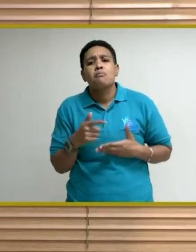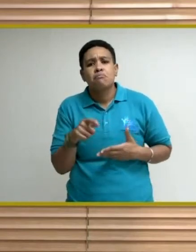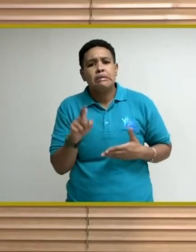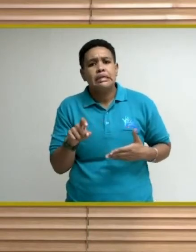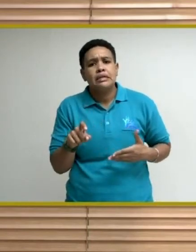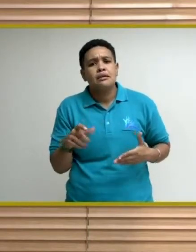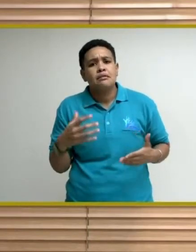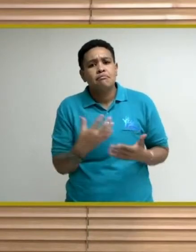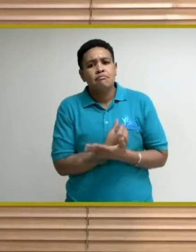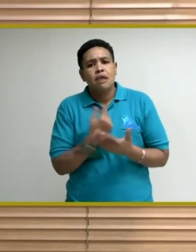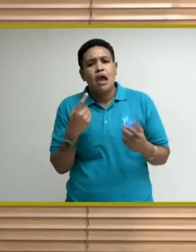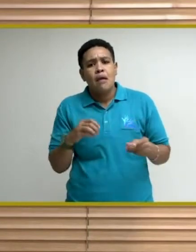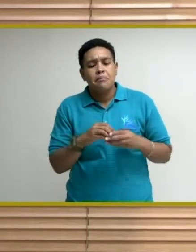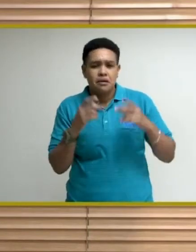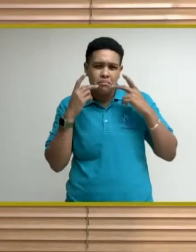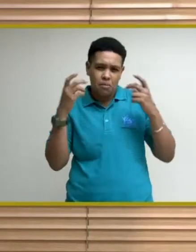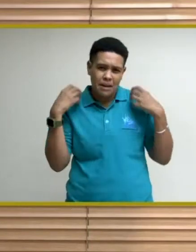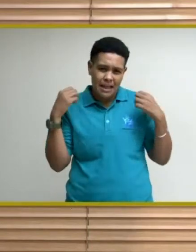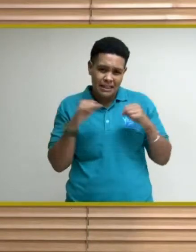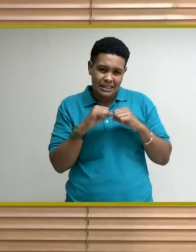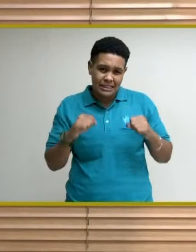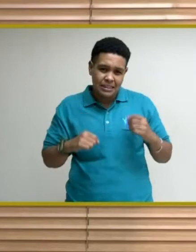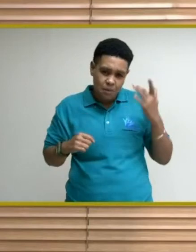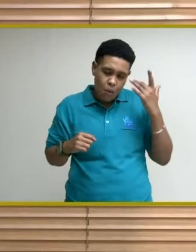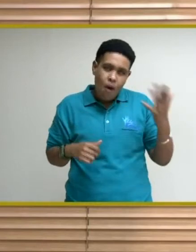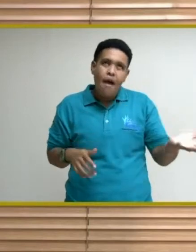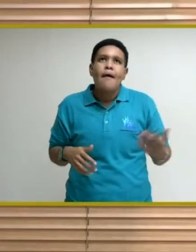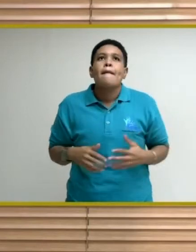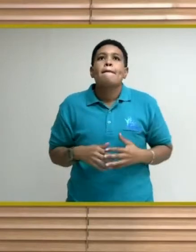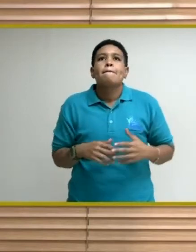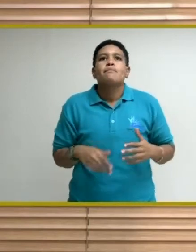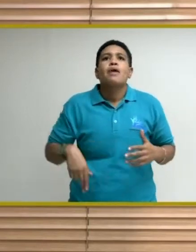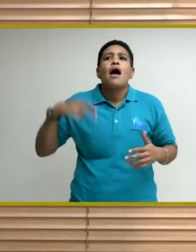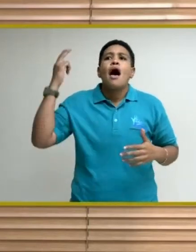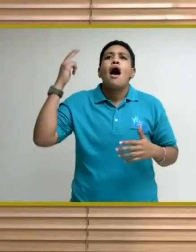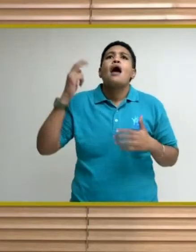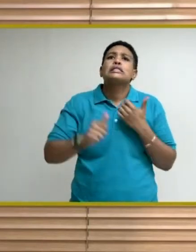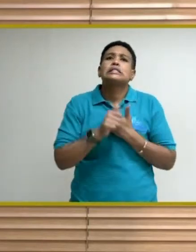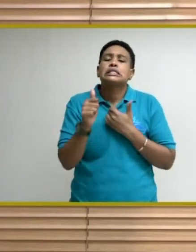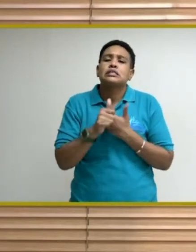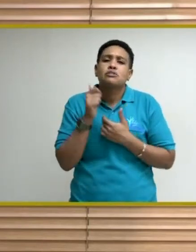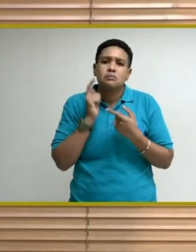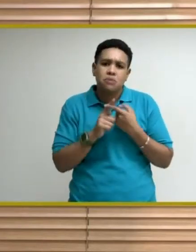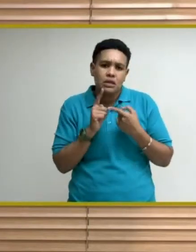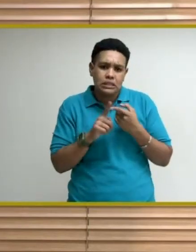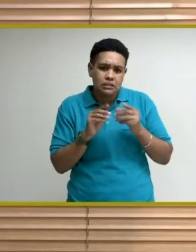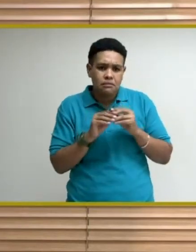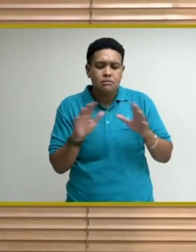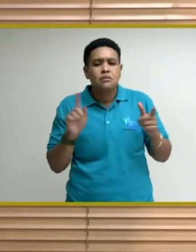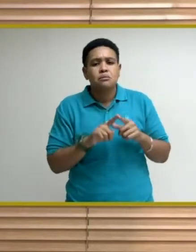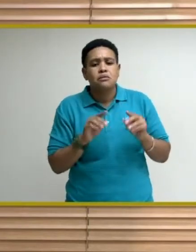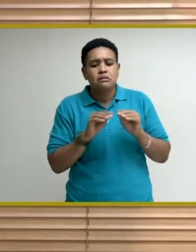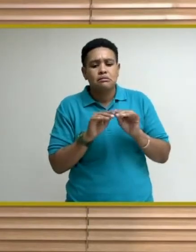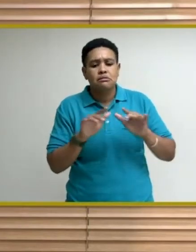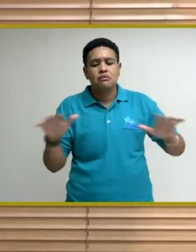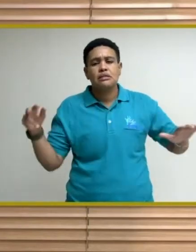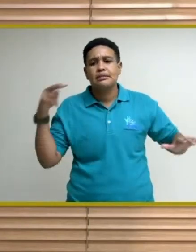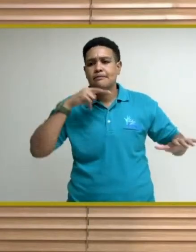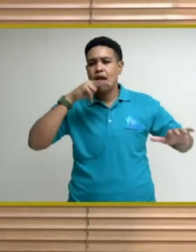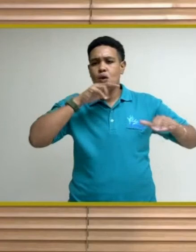deserve in our public health system because of high rates of positivity and reproductive rates of the